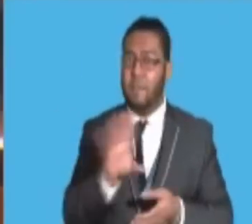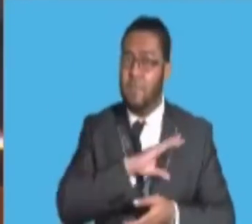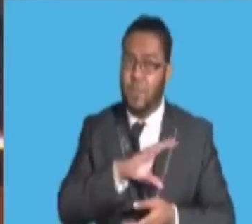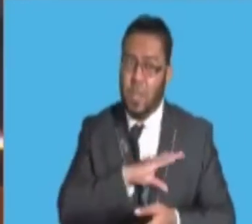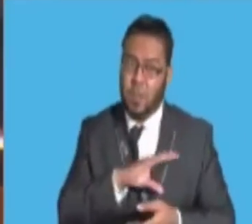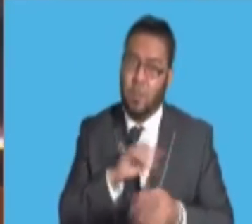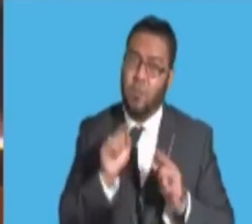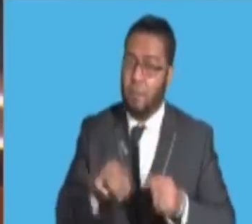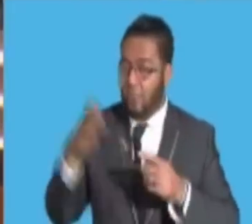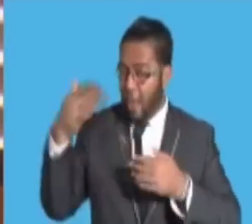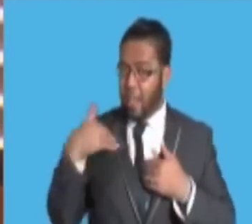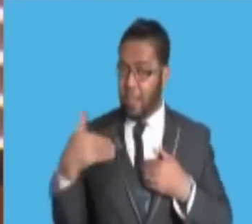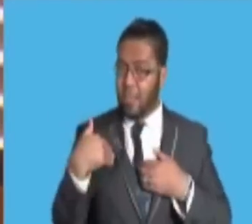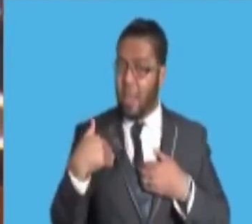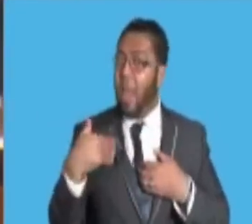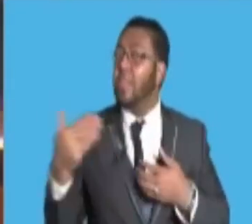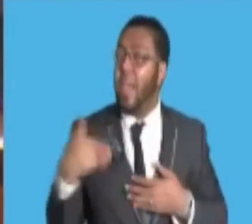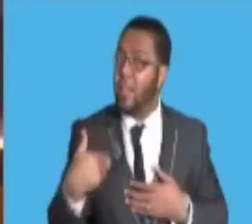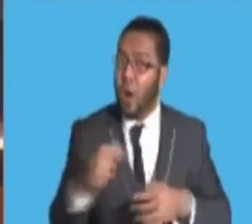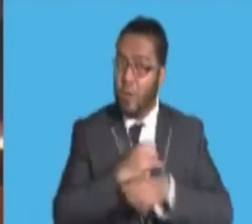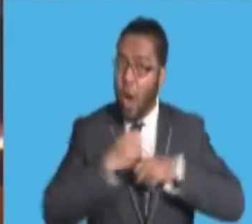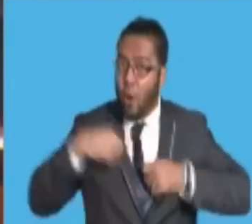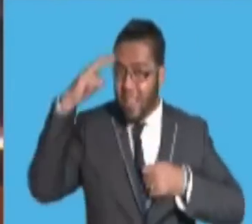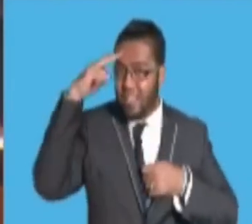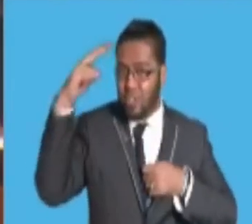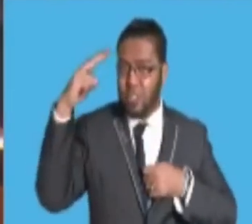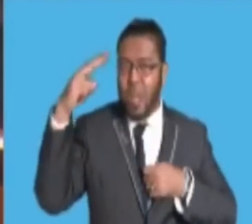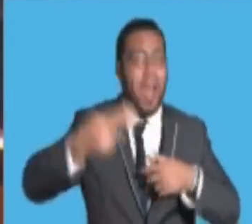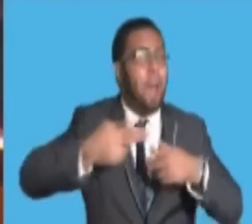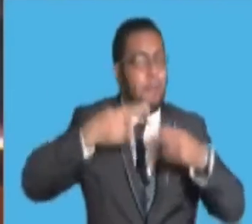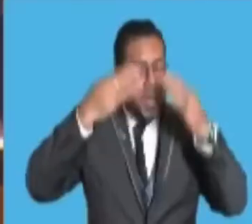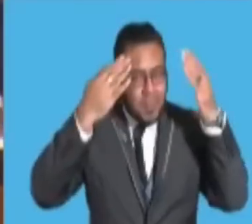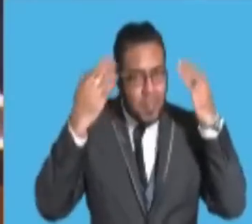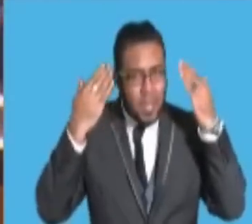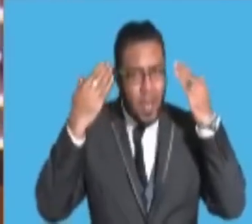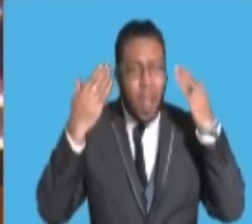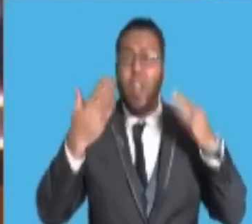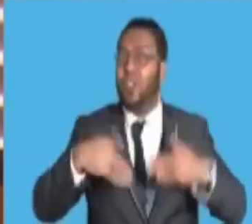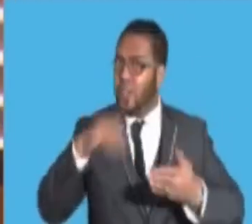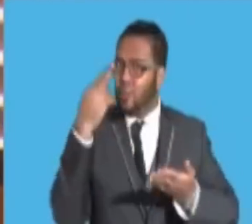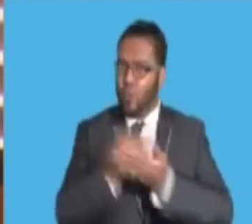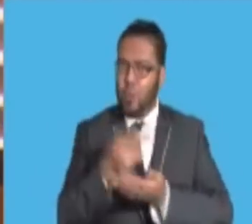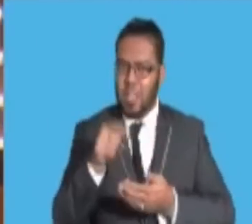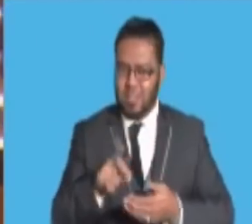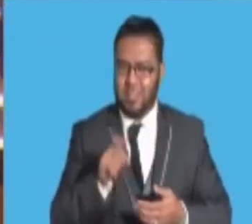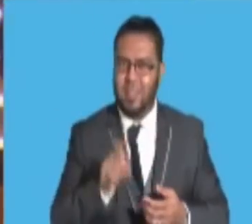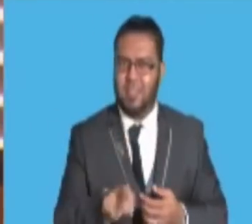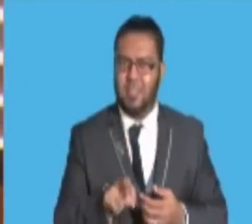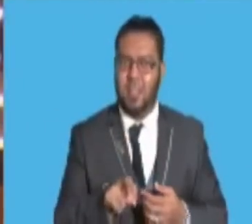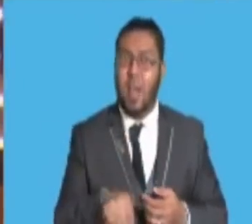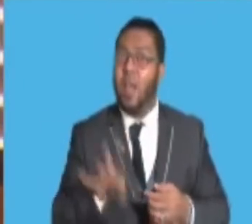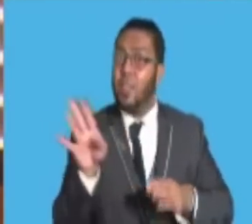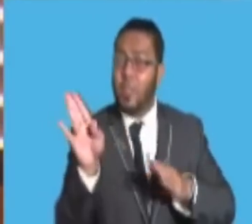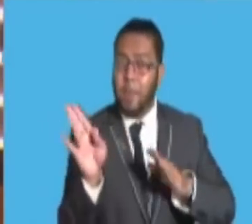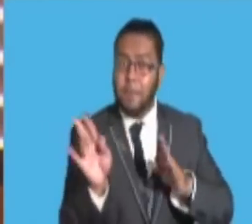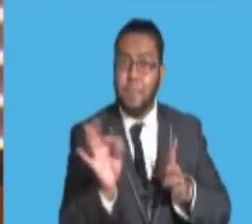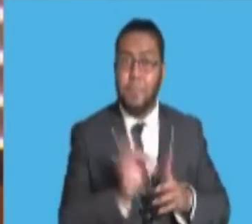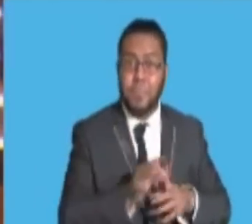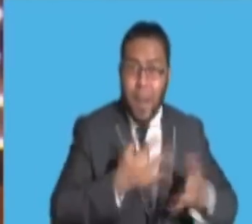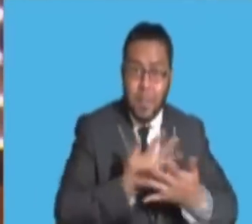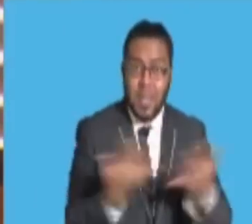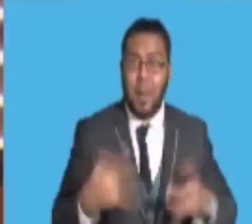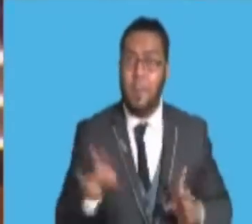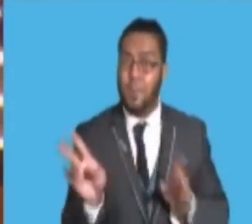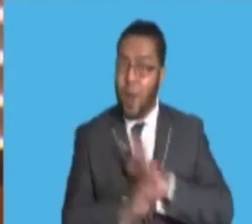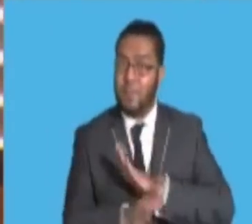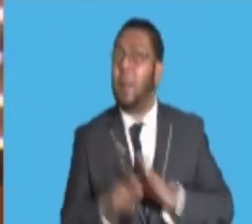of their health and the health of our nation. Madam Speaker, the truth is this. The public-private partnership will